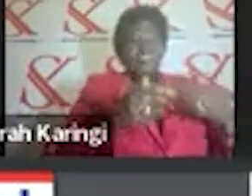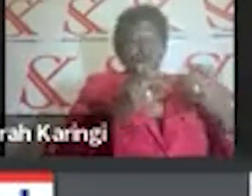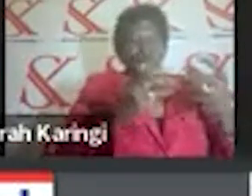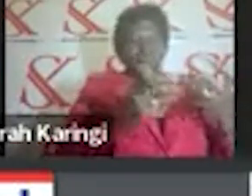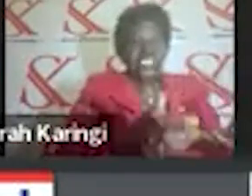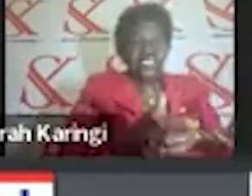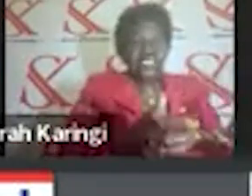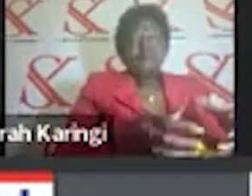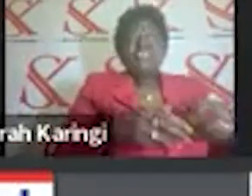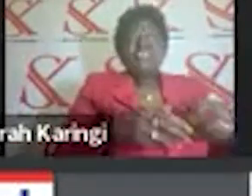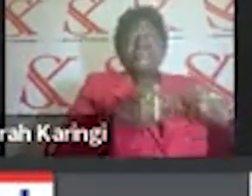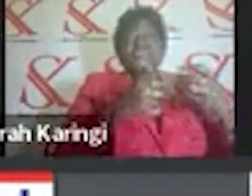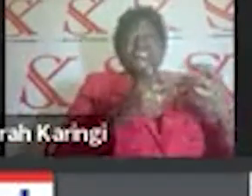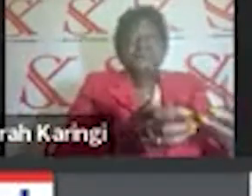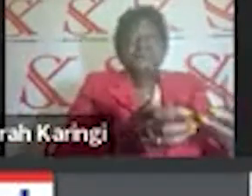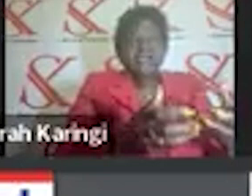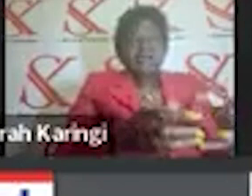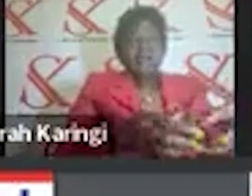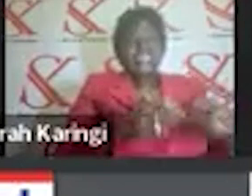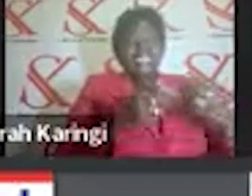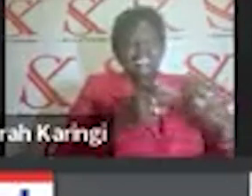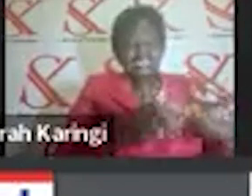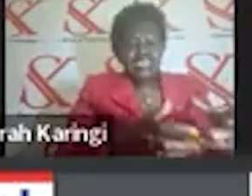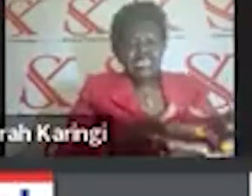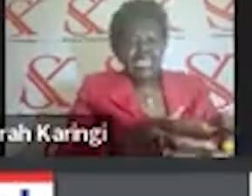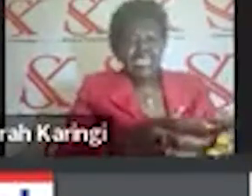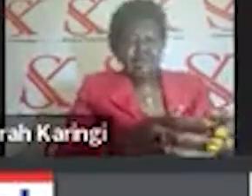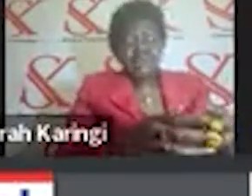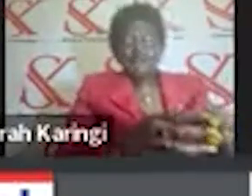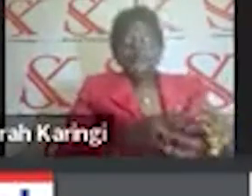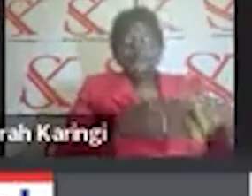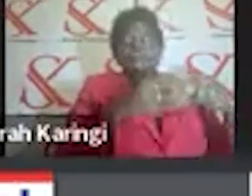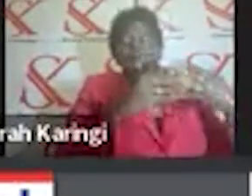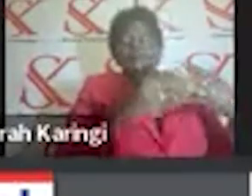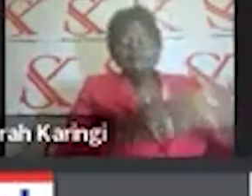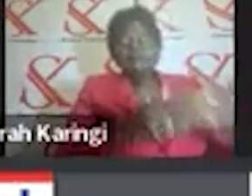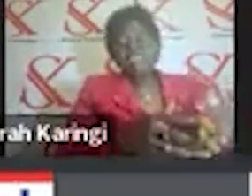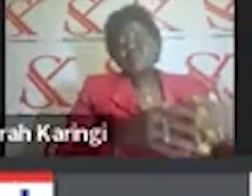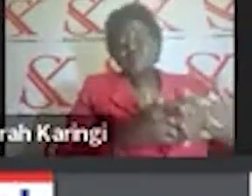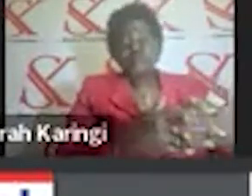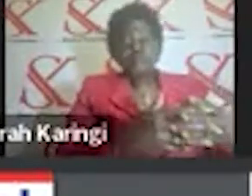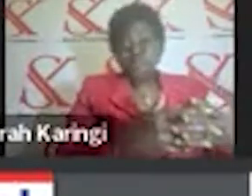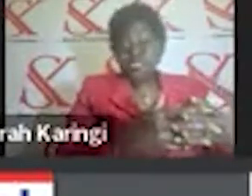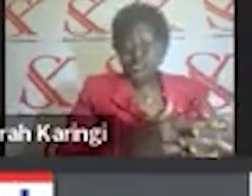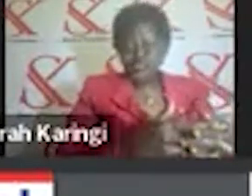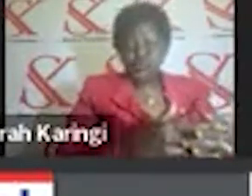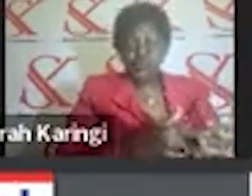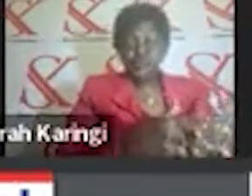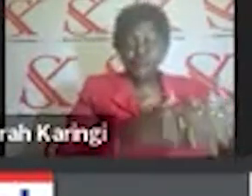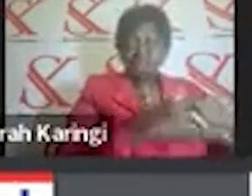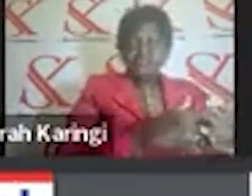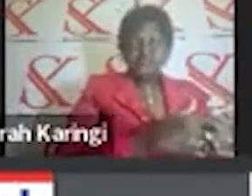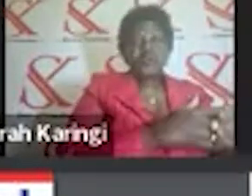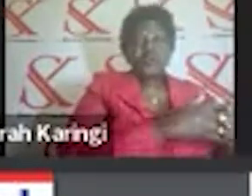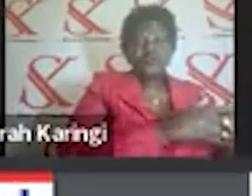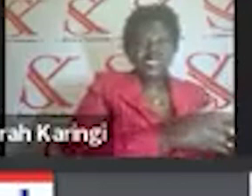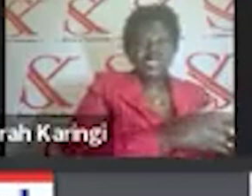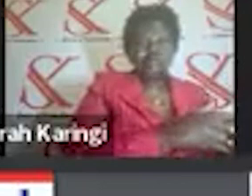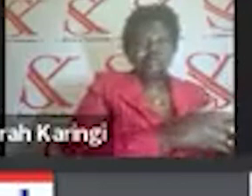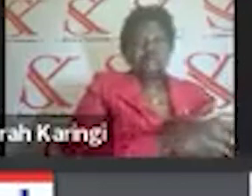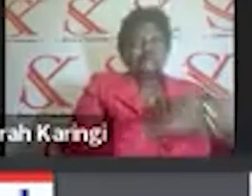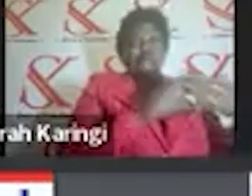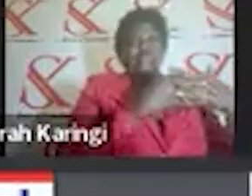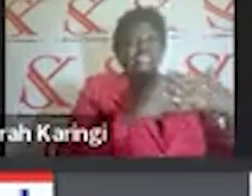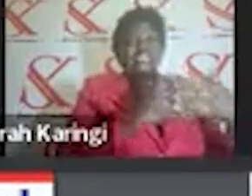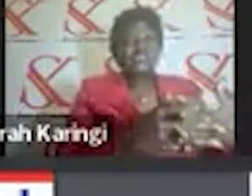is being so real, being so genuine, being interested in other people, or the people that, of course, you will relate with, because you never know when you meet